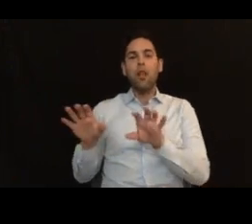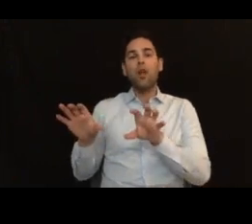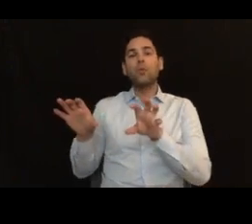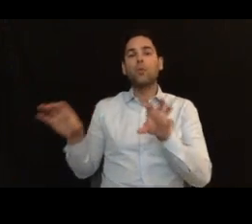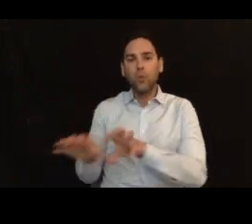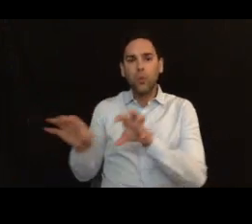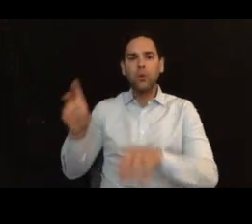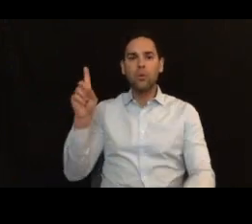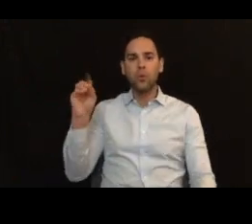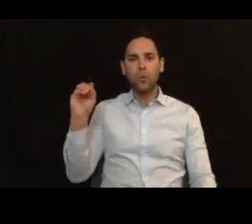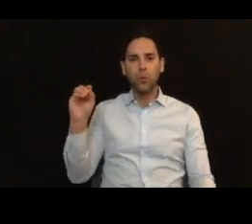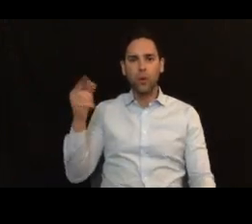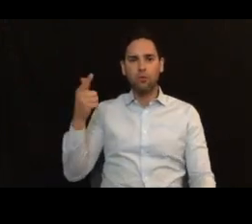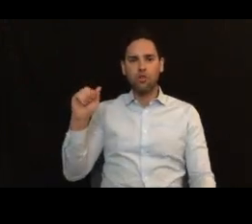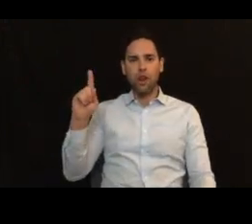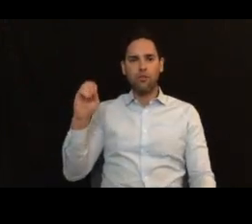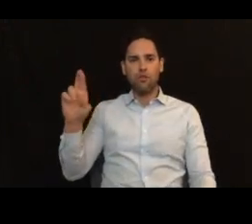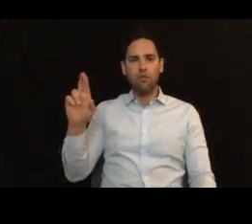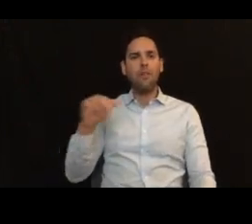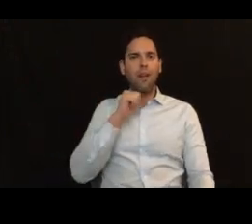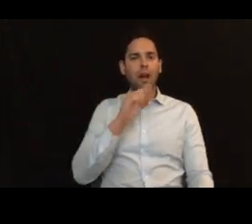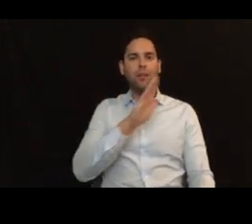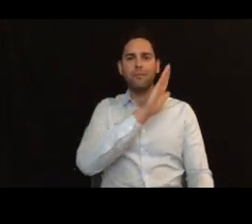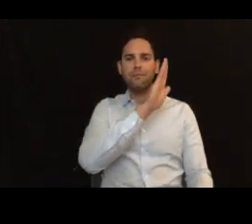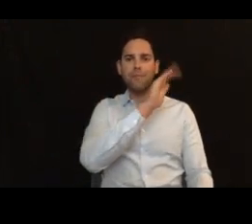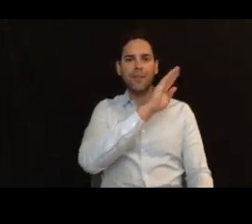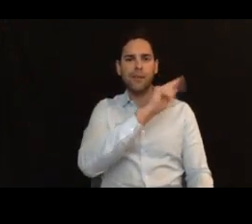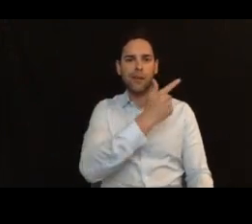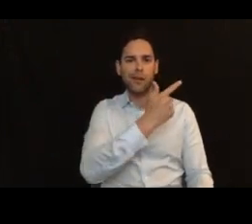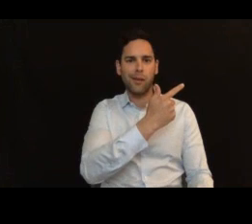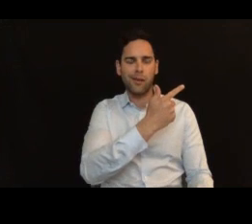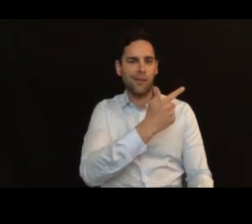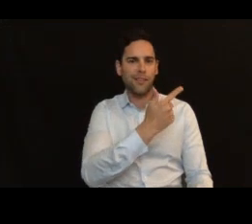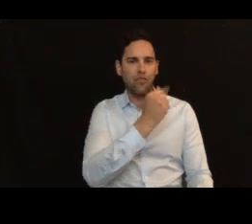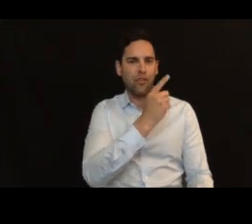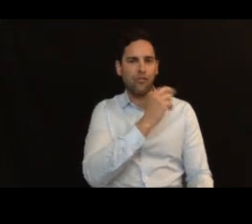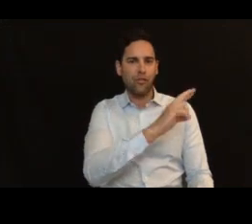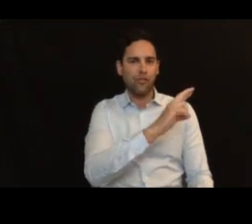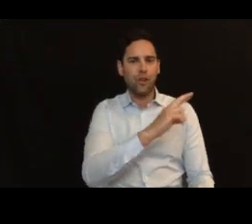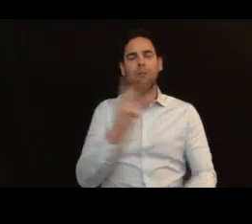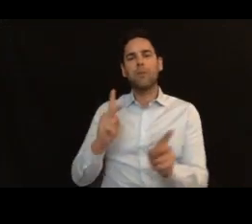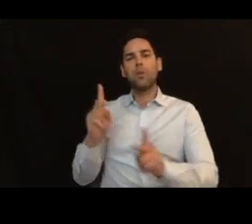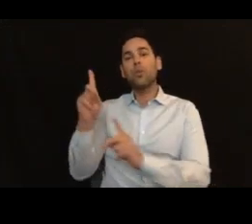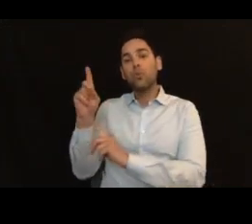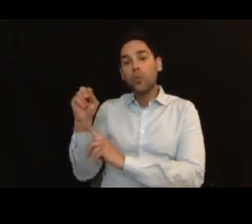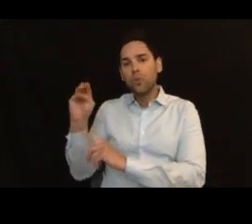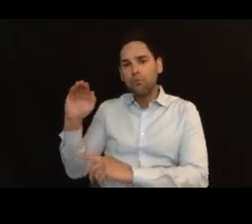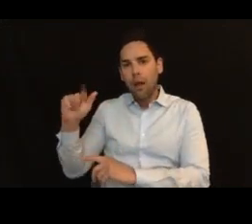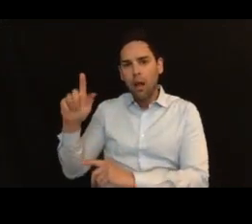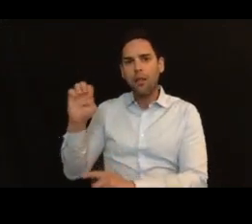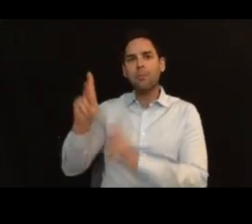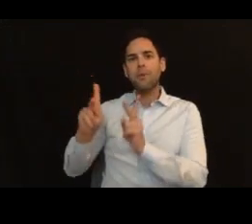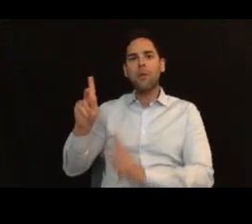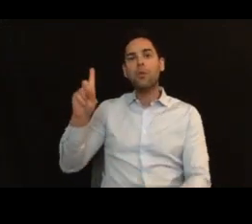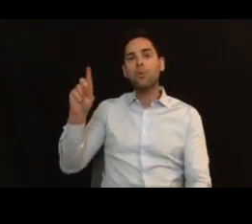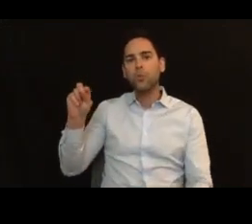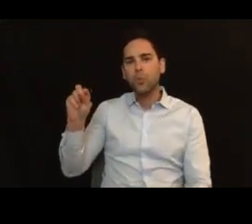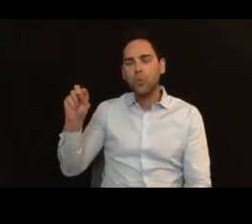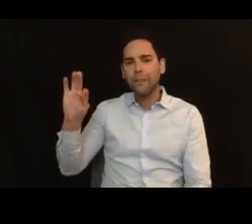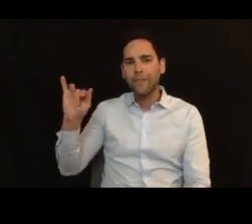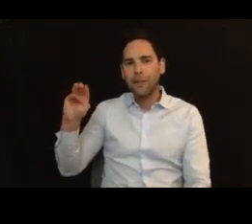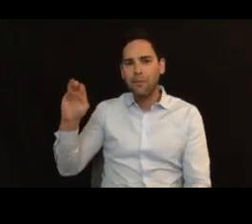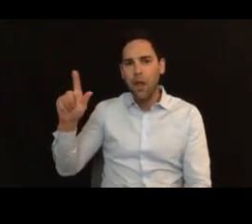being gender. People do male, people do female, people do non-binary, people do masculinity, just based on societal